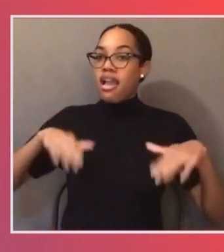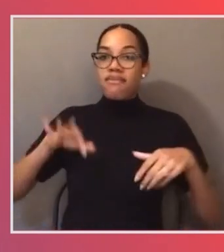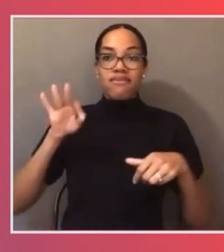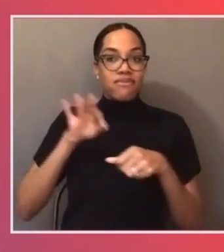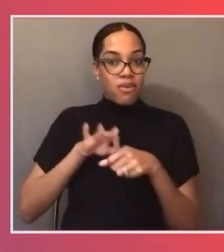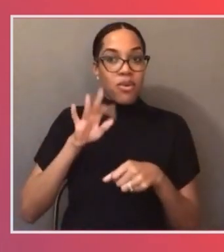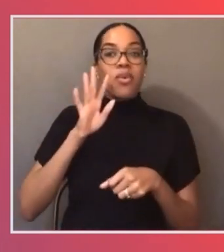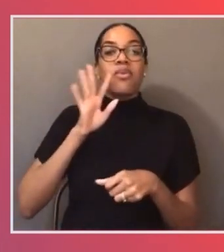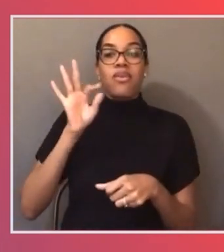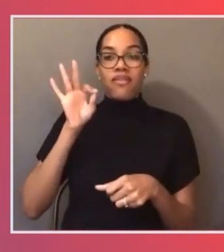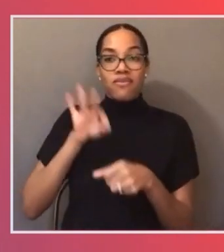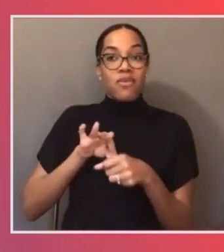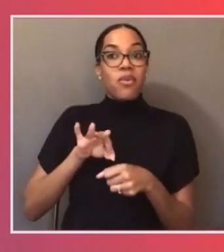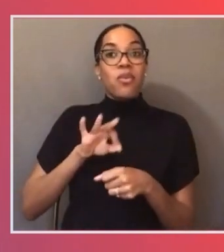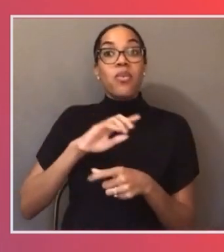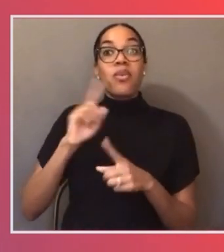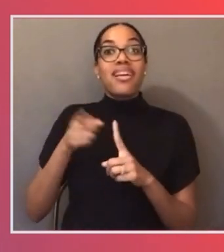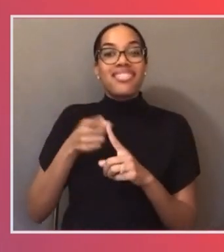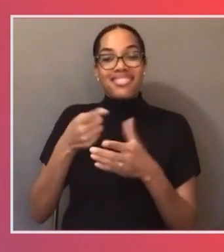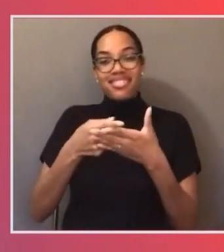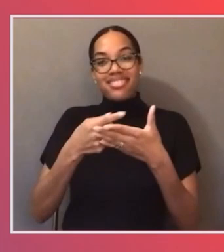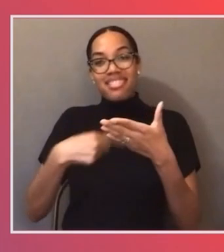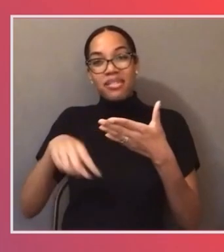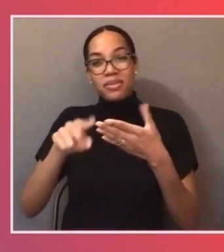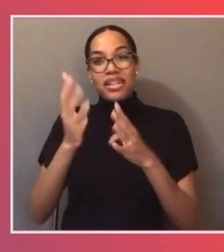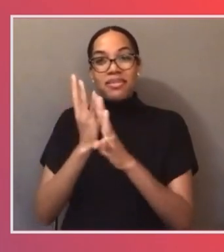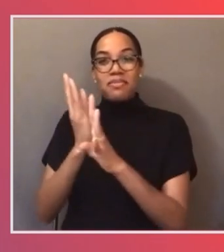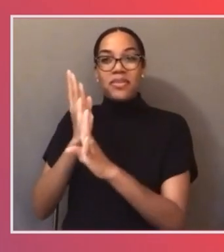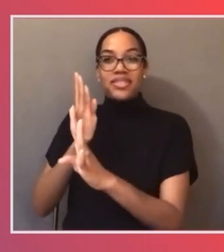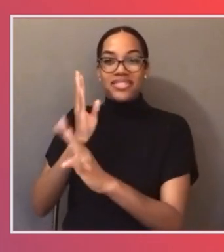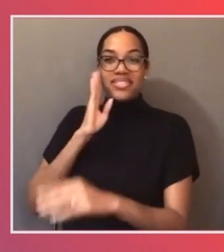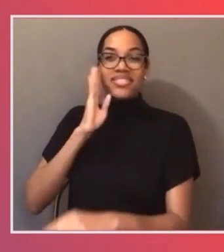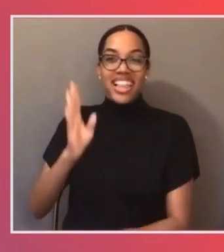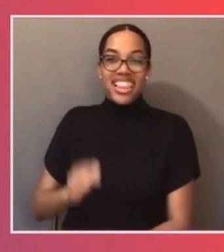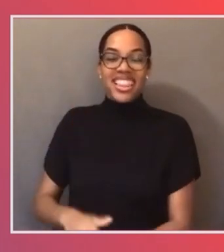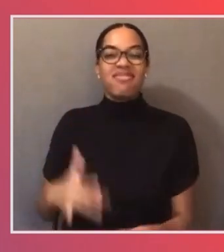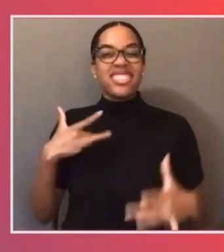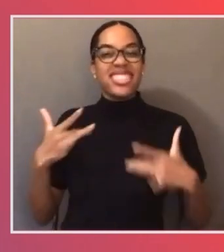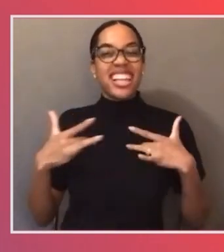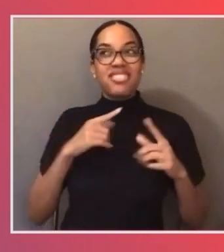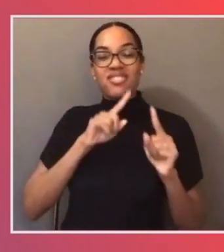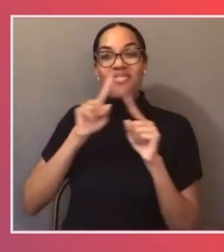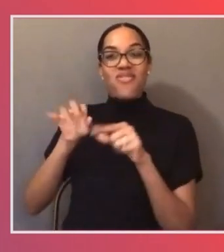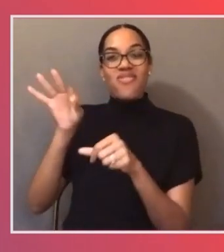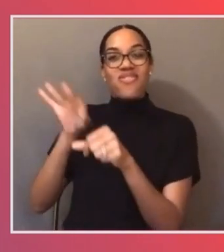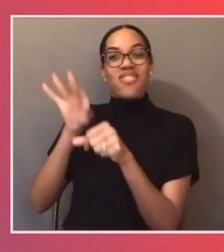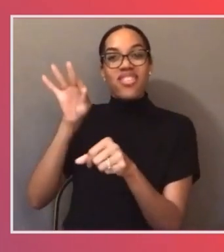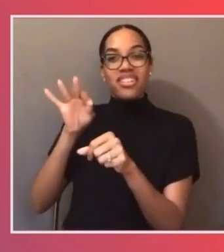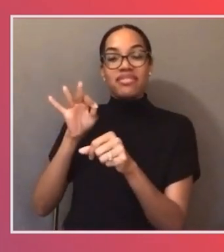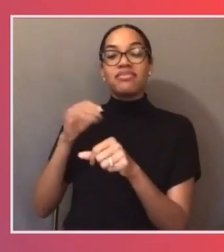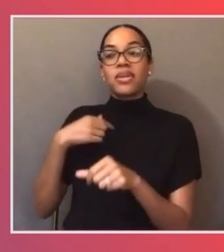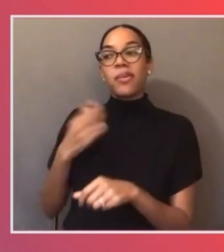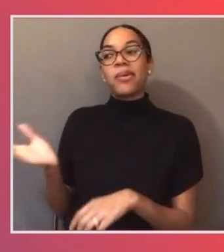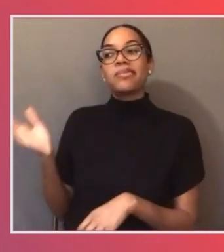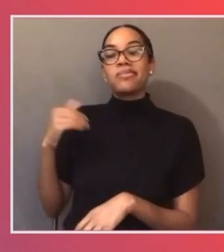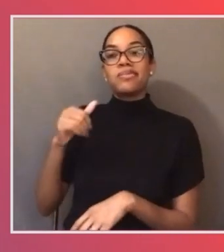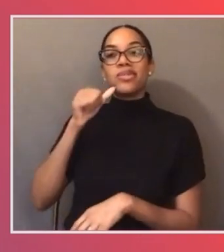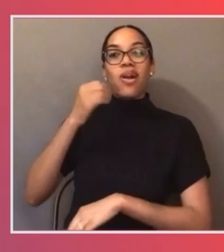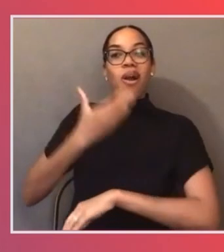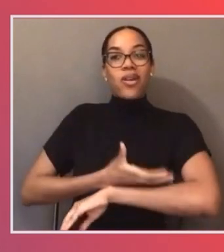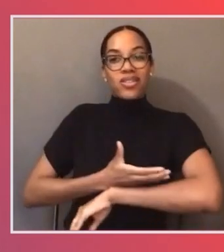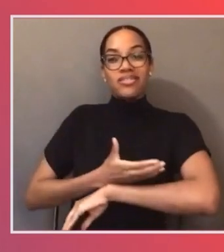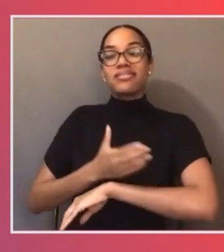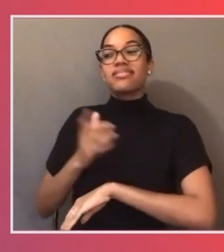excited about voting in person, and I'm going to take my daughter with me, and we are going to vote together. That's